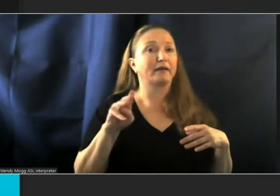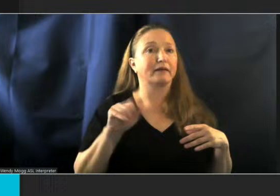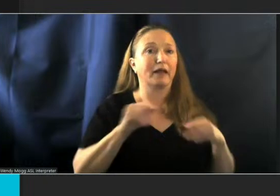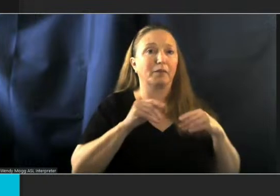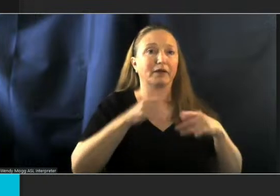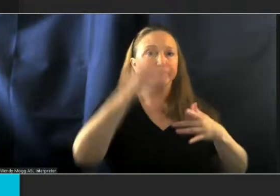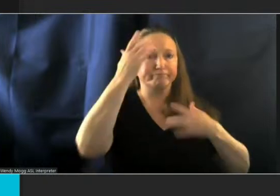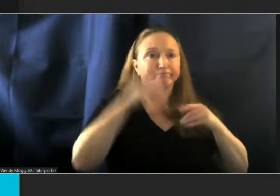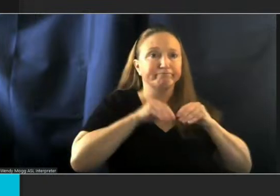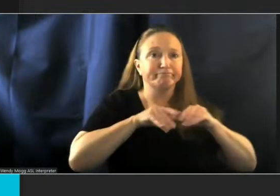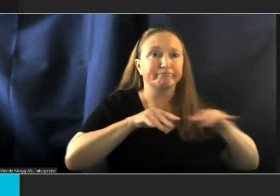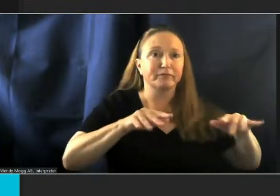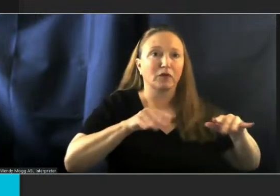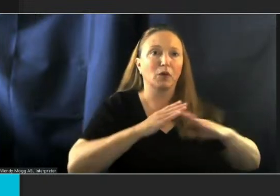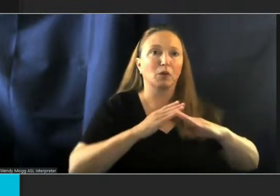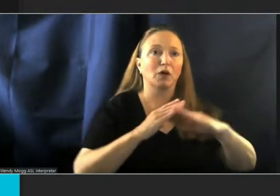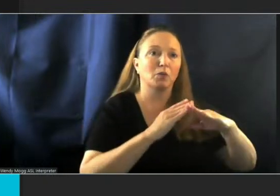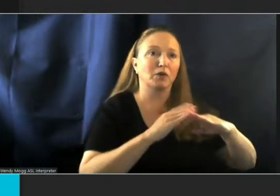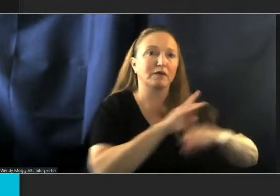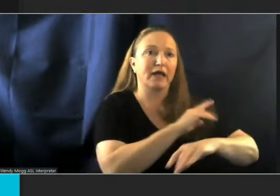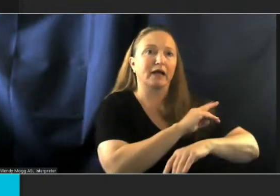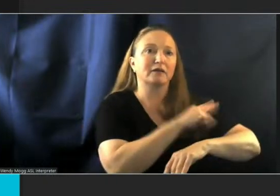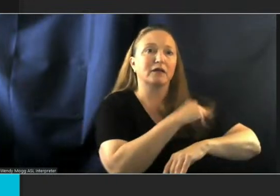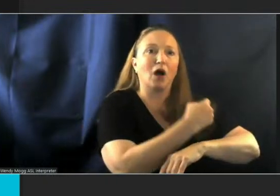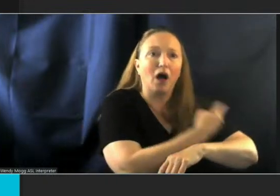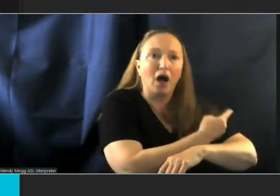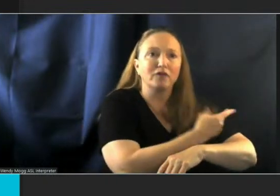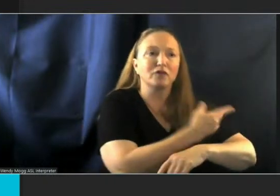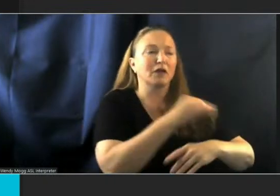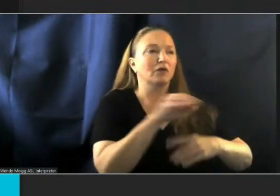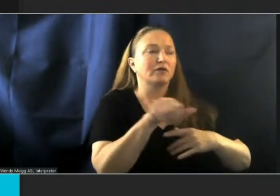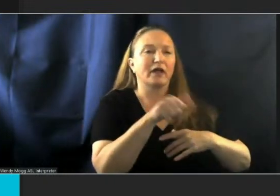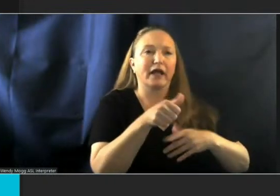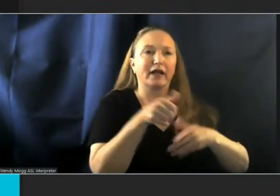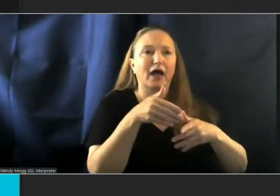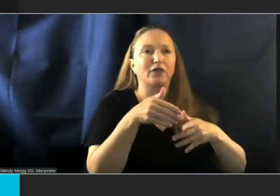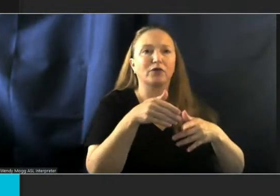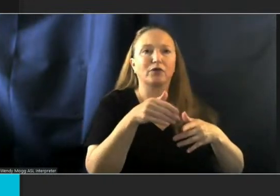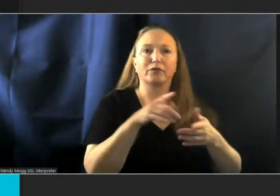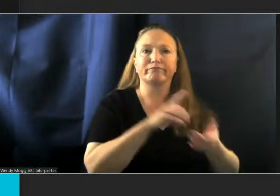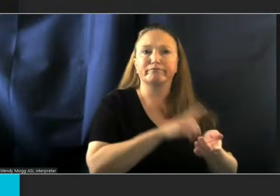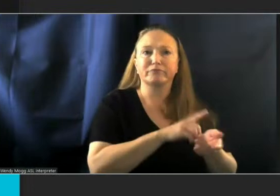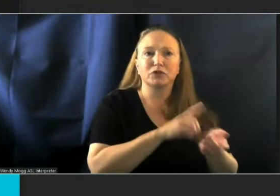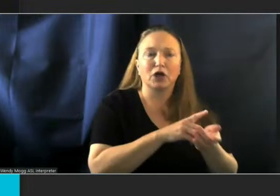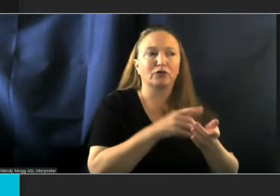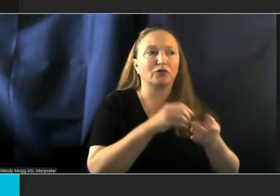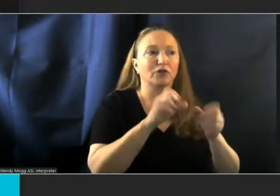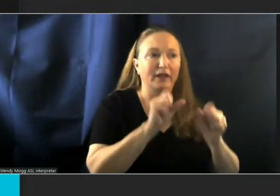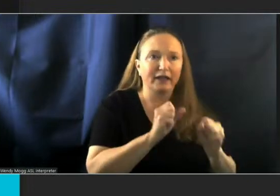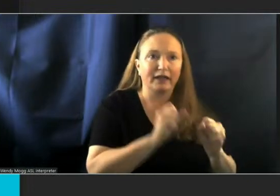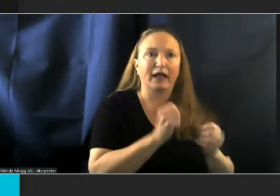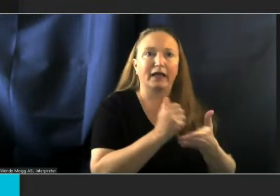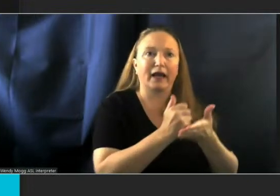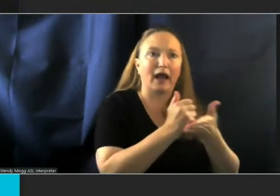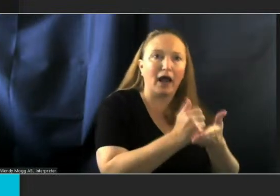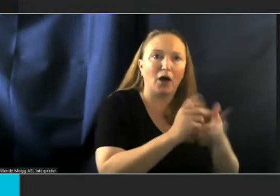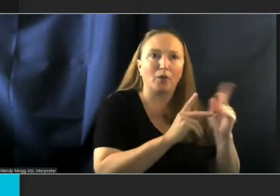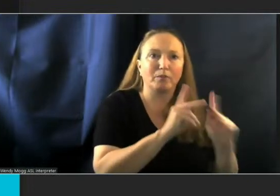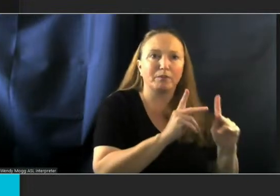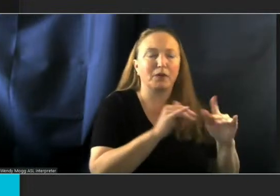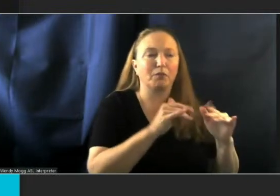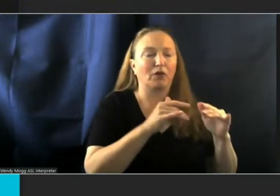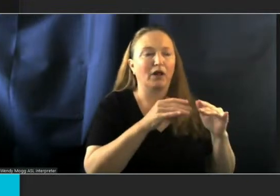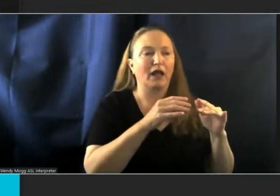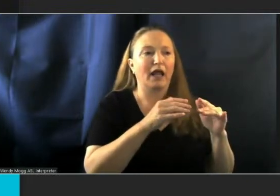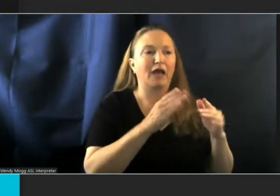protect the hospital systems and our healthcare delivery systems so that they're not overwhelmed, and to slow the spread and what we call flatten the